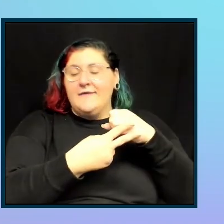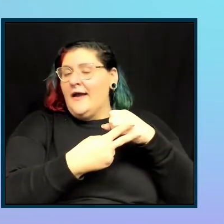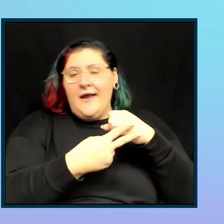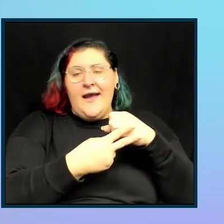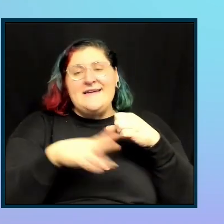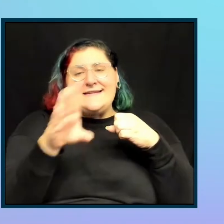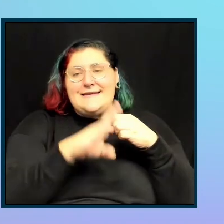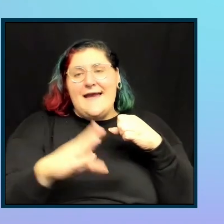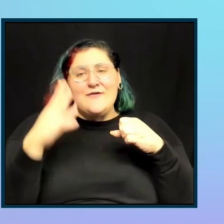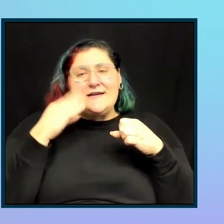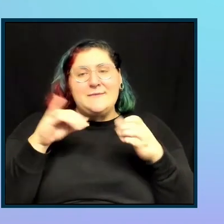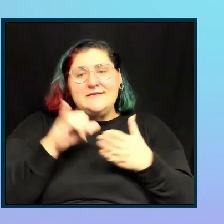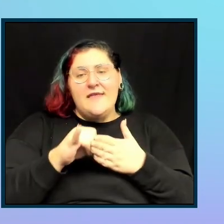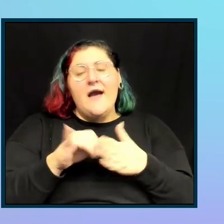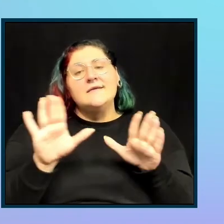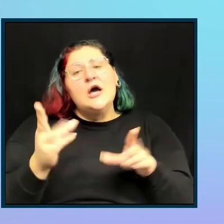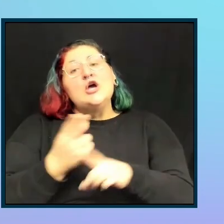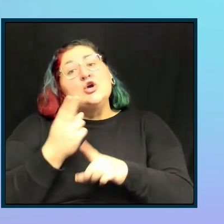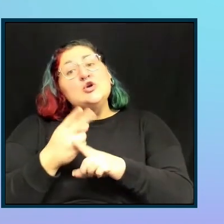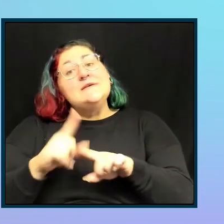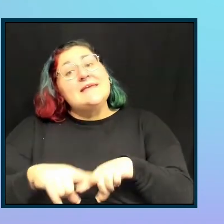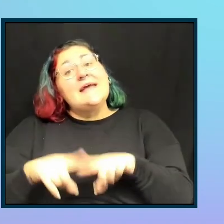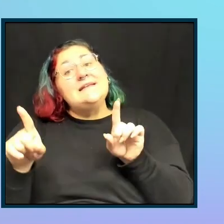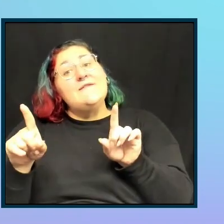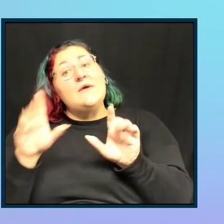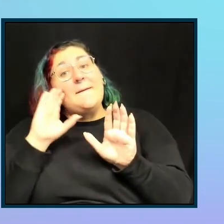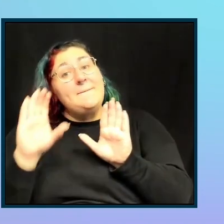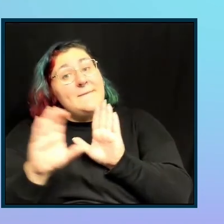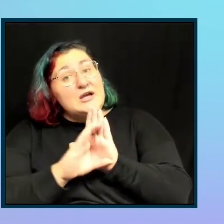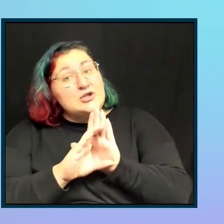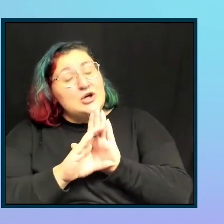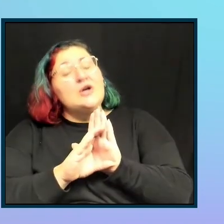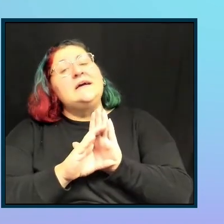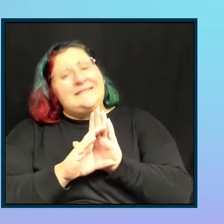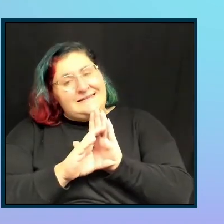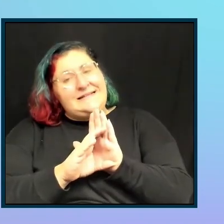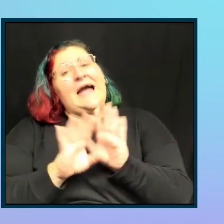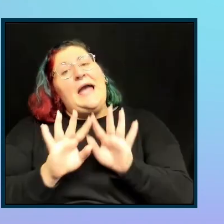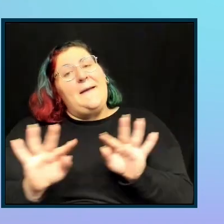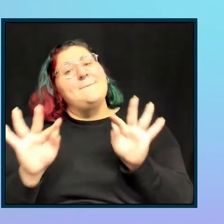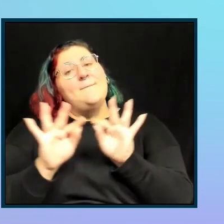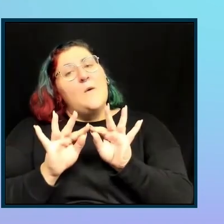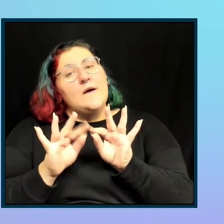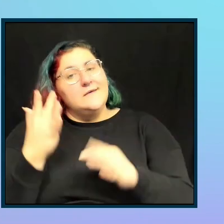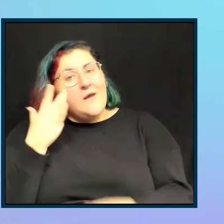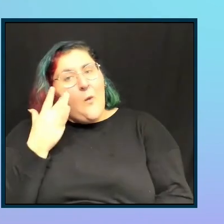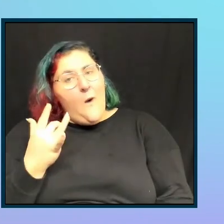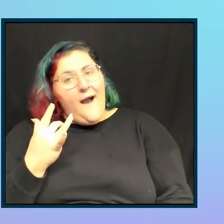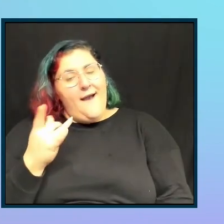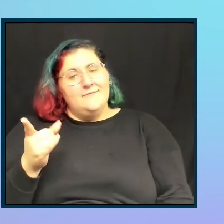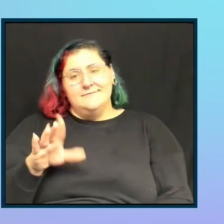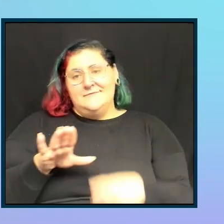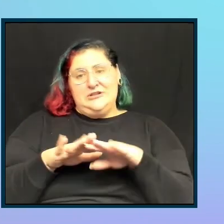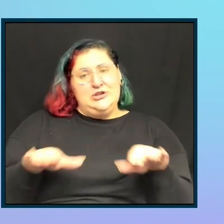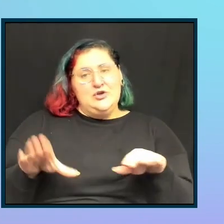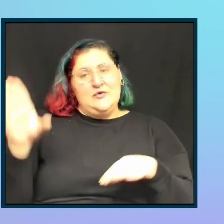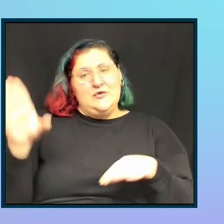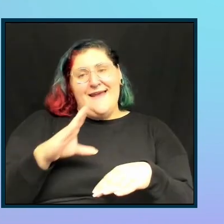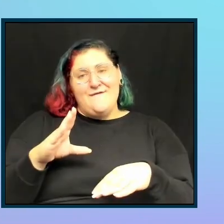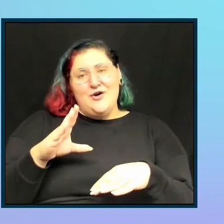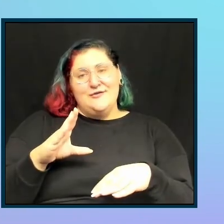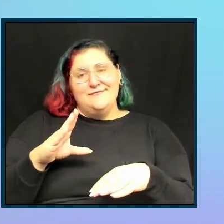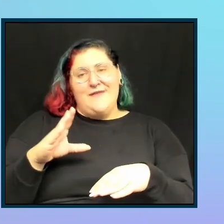There's 3 basic rules for designing for kids. And these are very, very basic rules. One is that it has to be